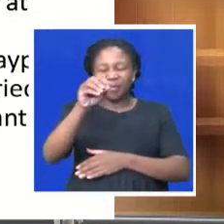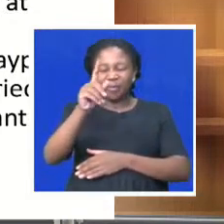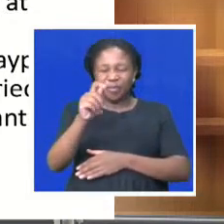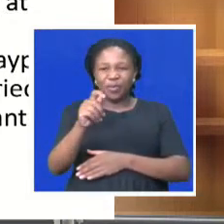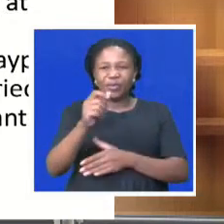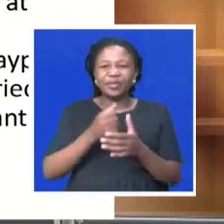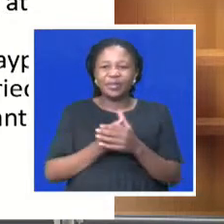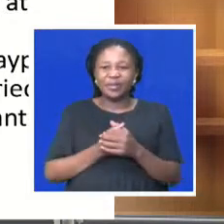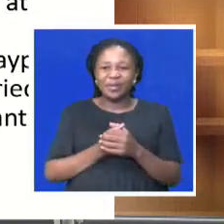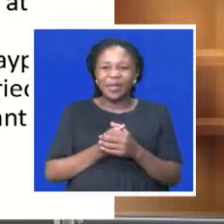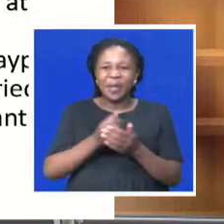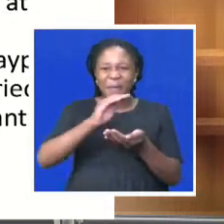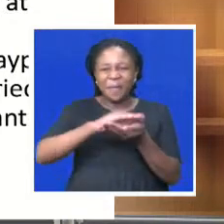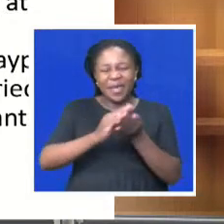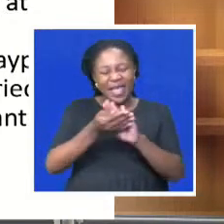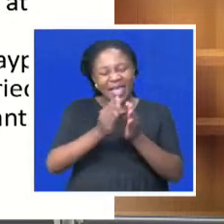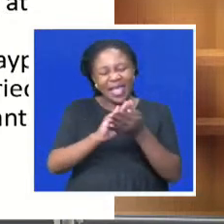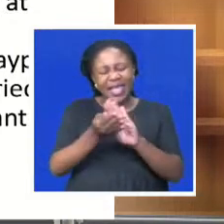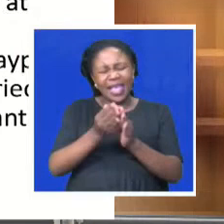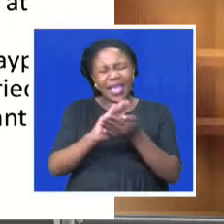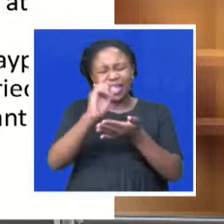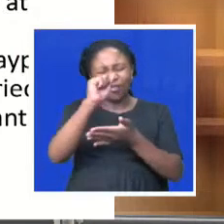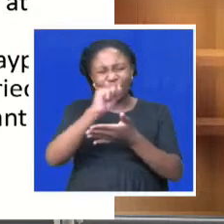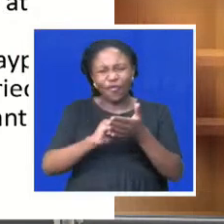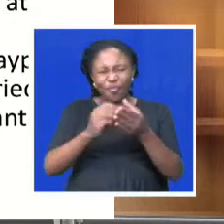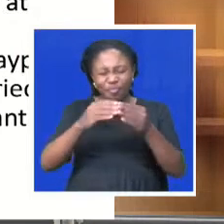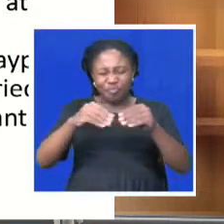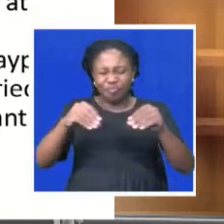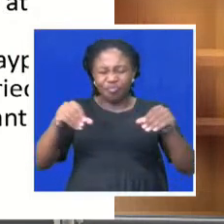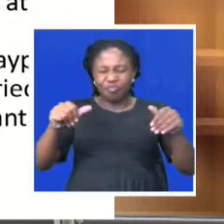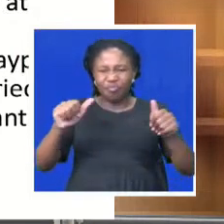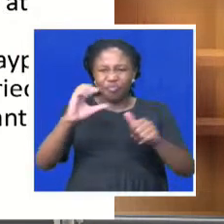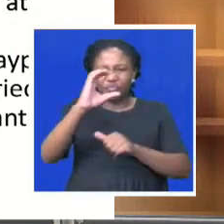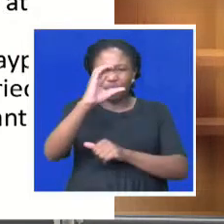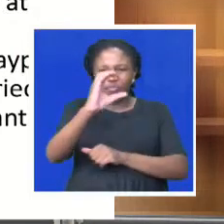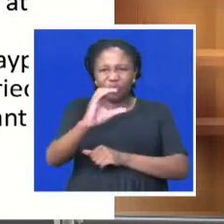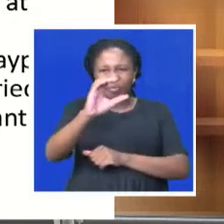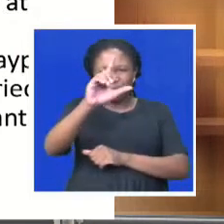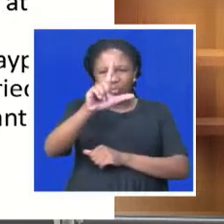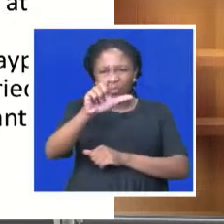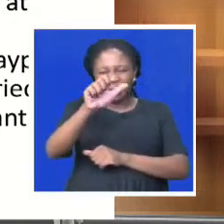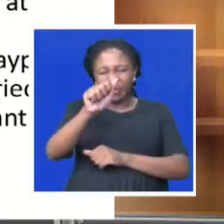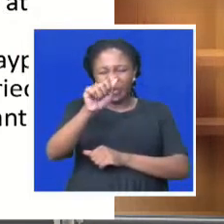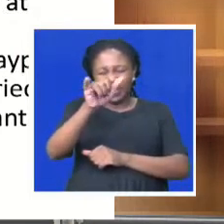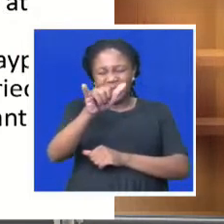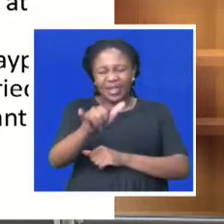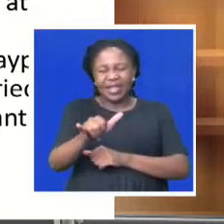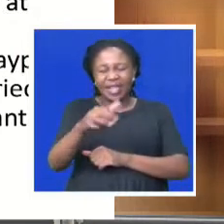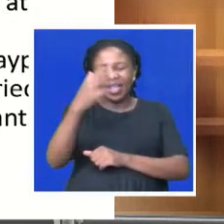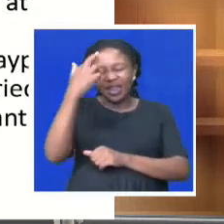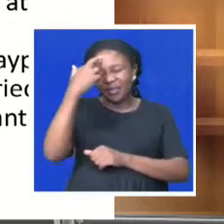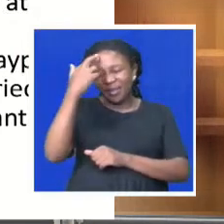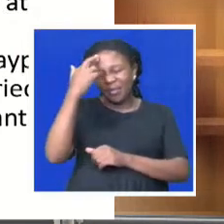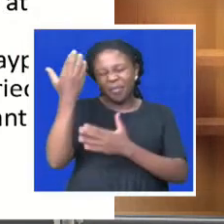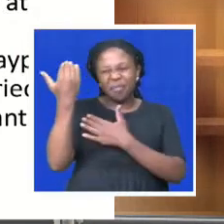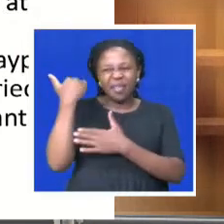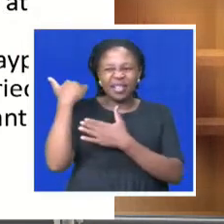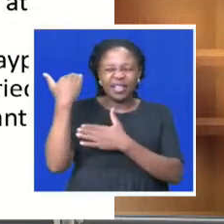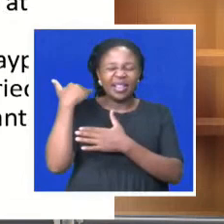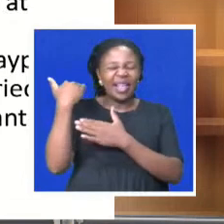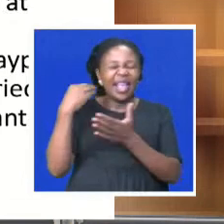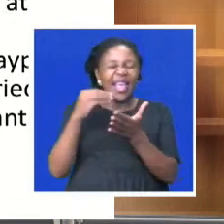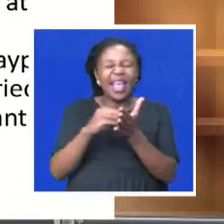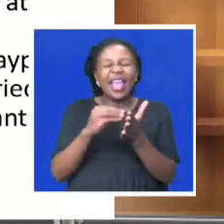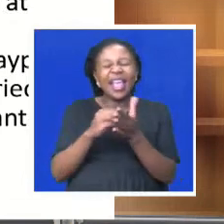what is clay? It is a type of soil. As you have learned in previous grades that there is loamy soil,